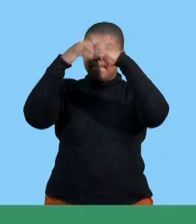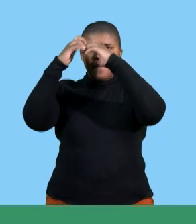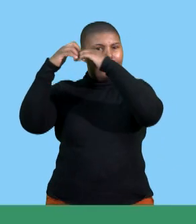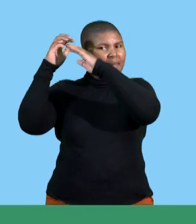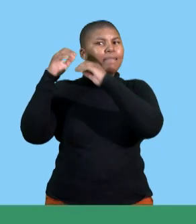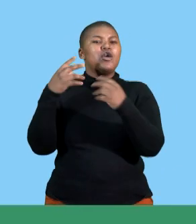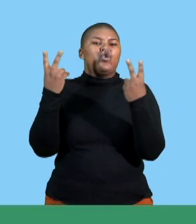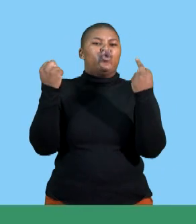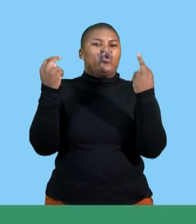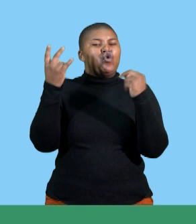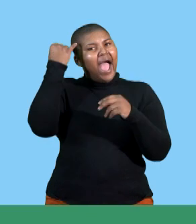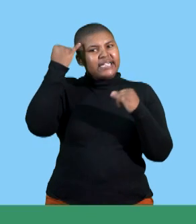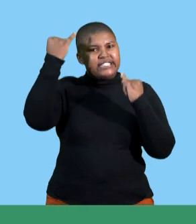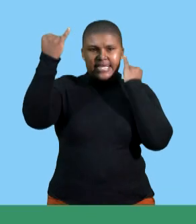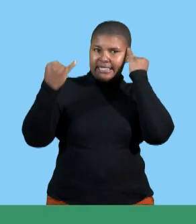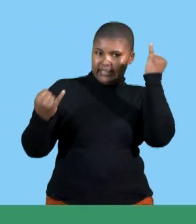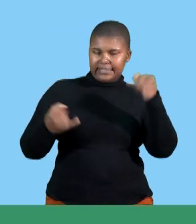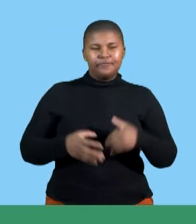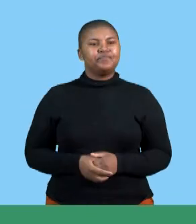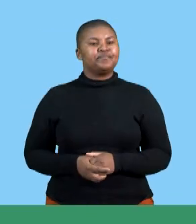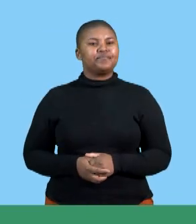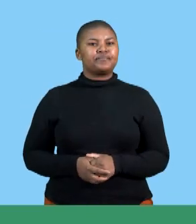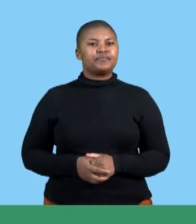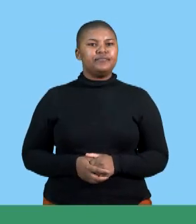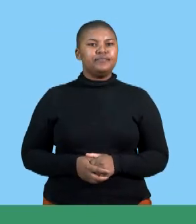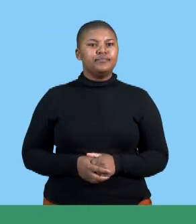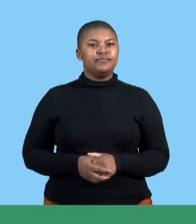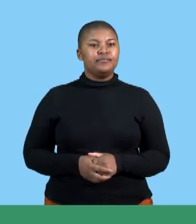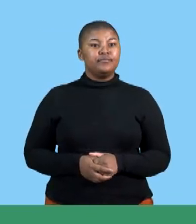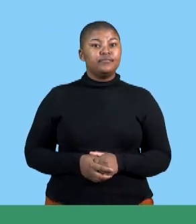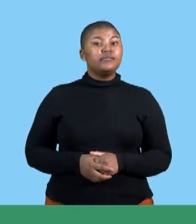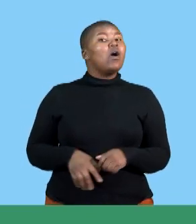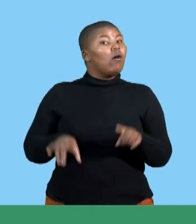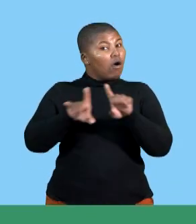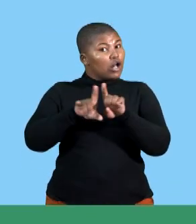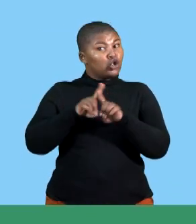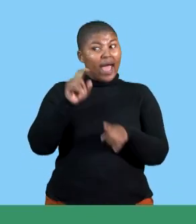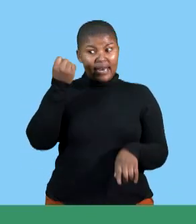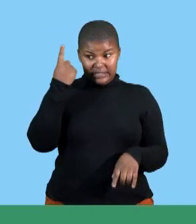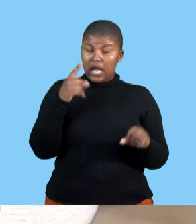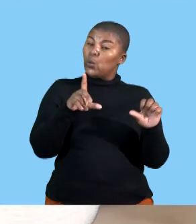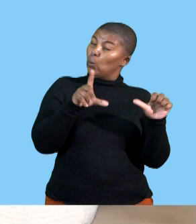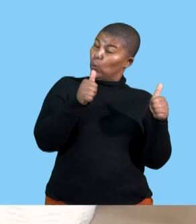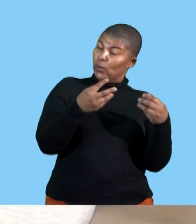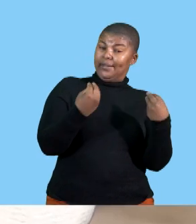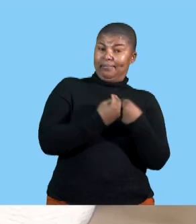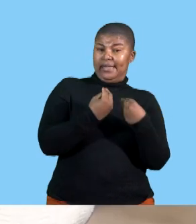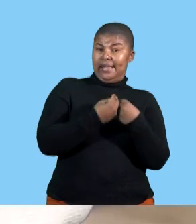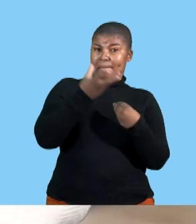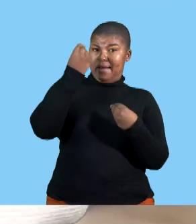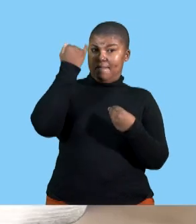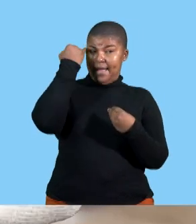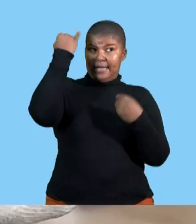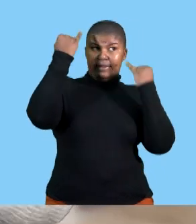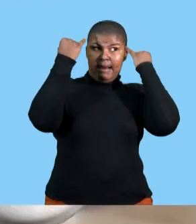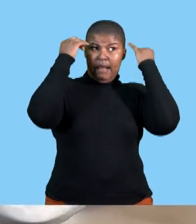coming up with new ideas, and understanding that there are benefits of coming up with these new ideas, because you understand that we